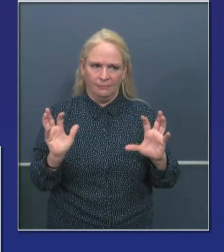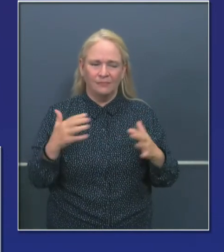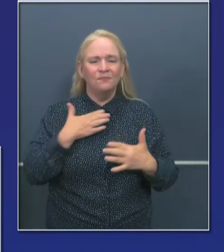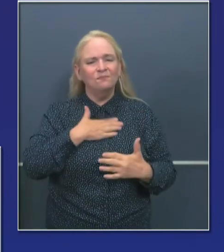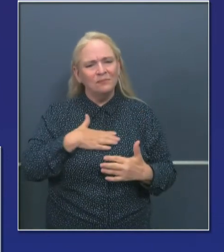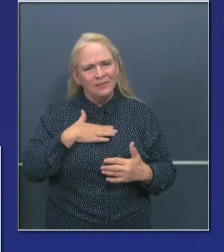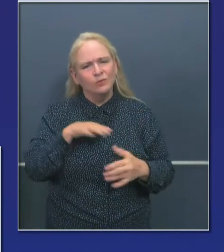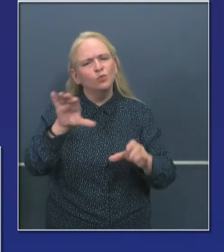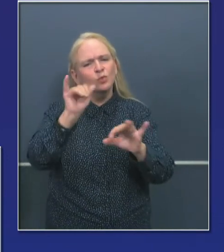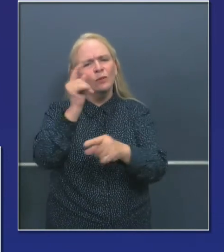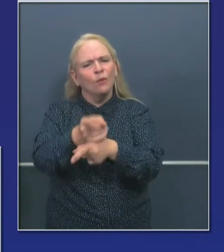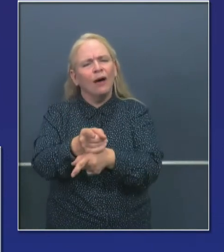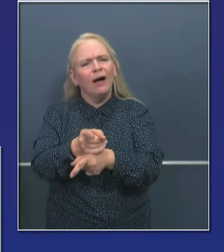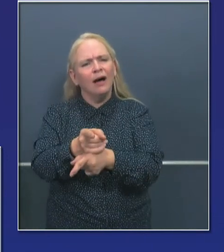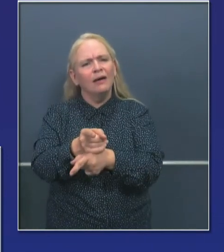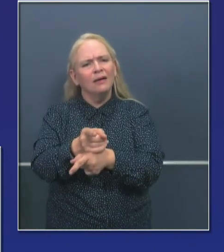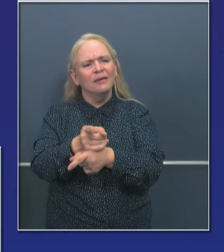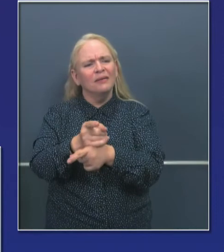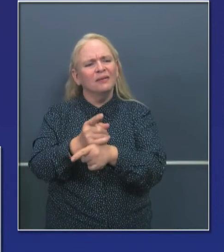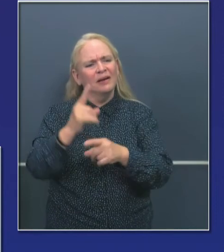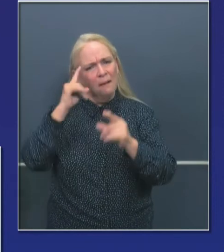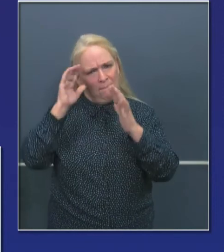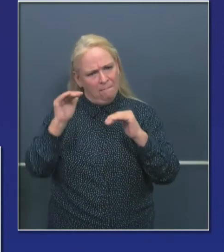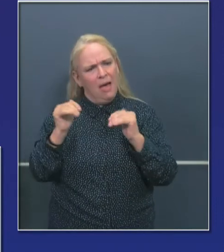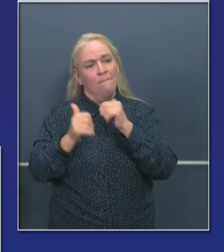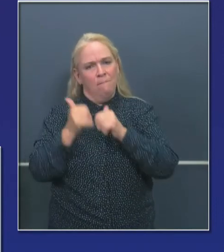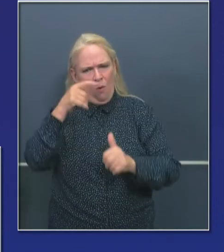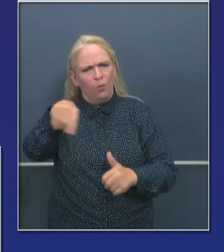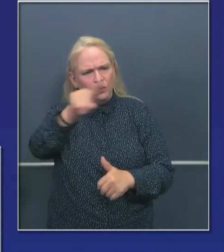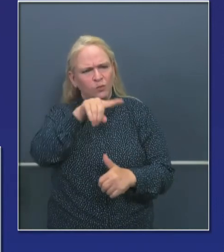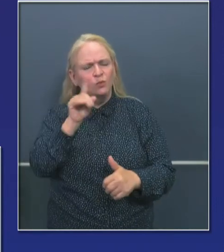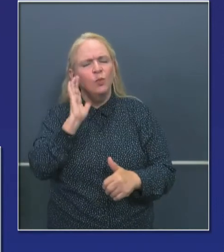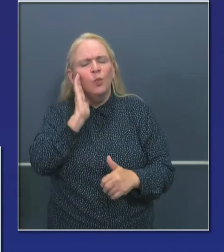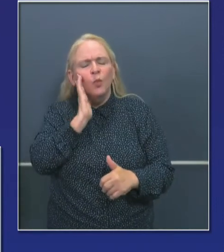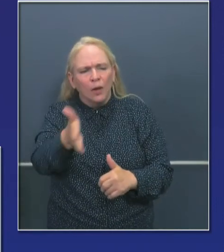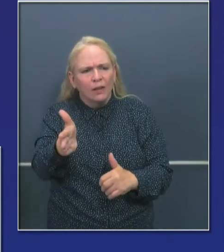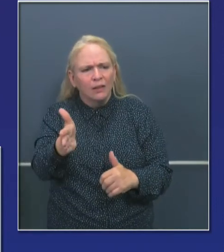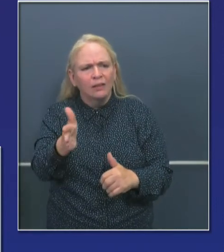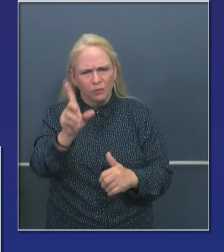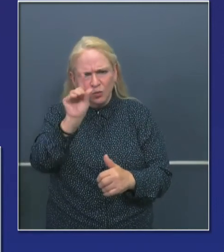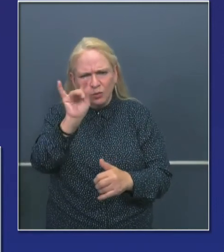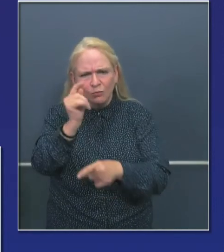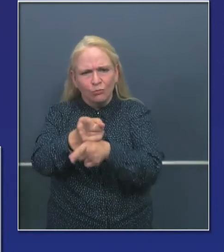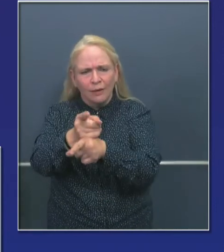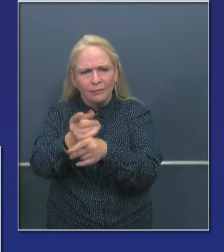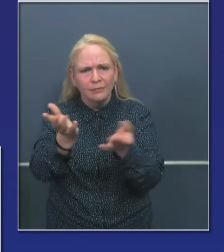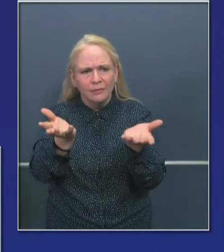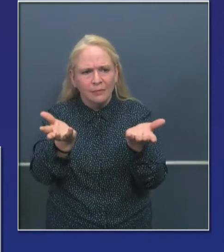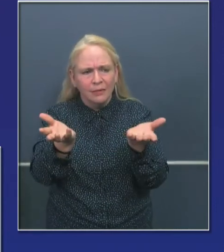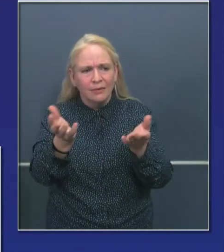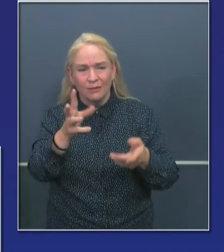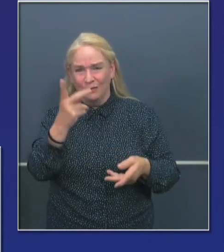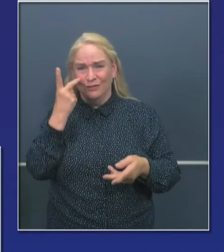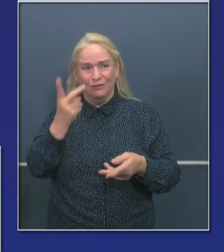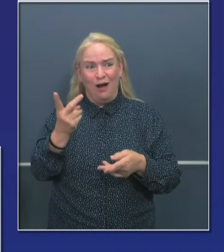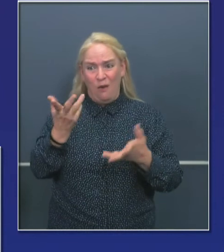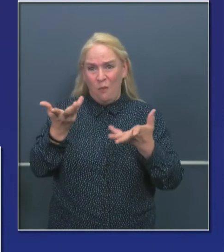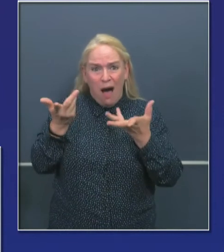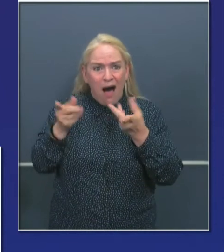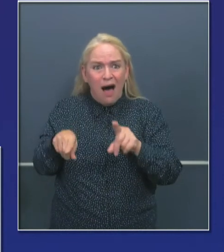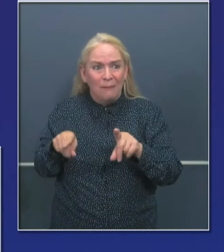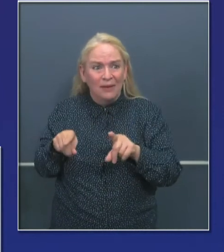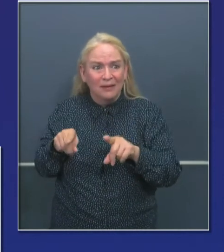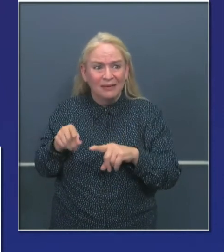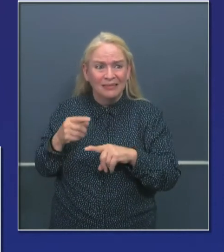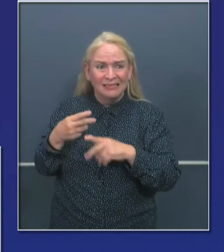thing, and we expect the vast majority. It's demonstrable on the basis of the actions you've seen from those counties on that previous slide.